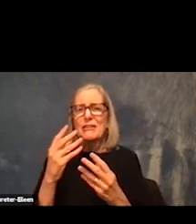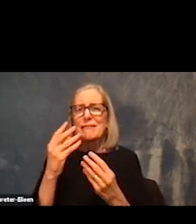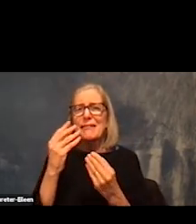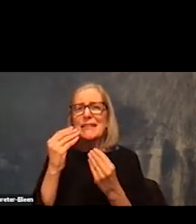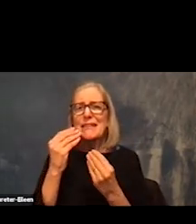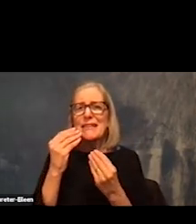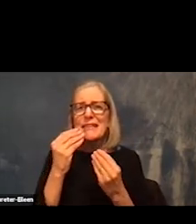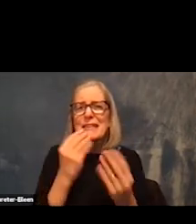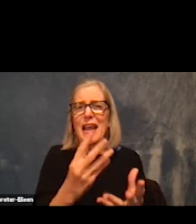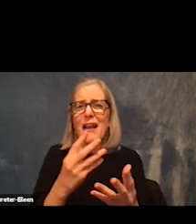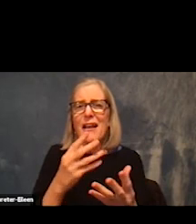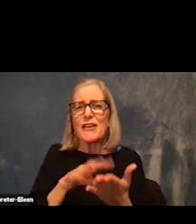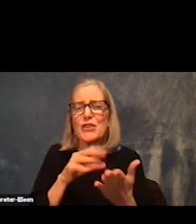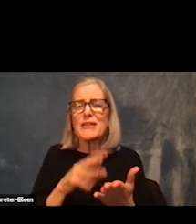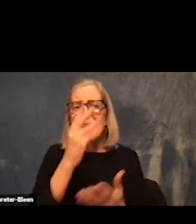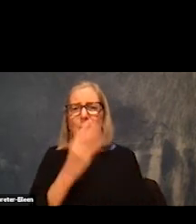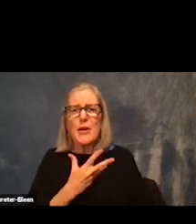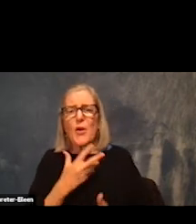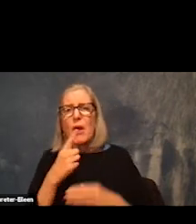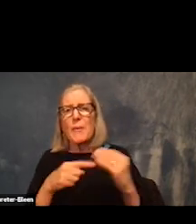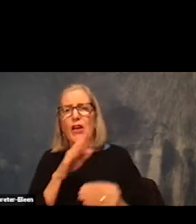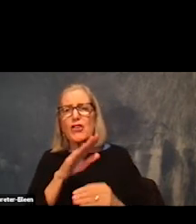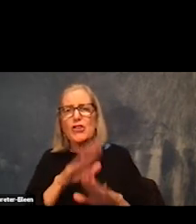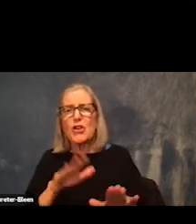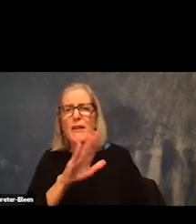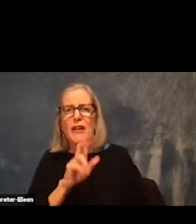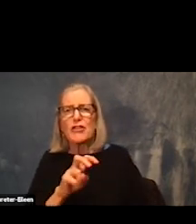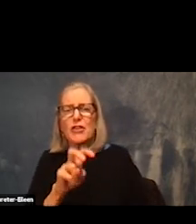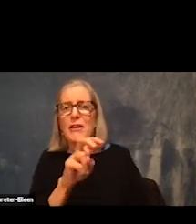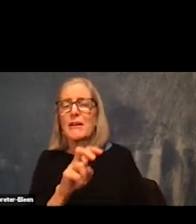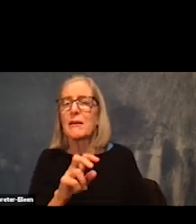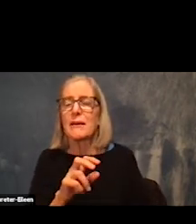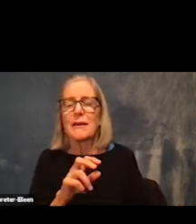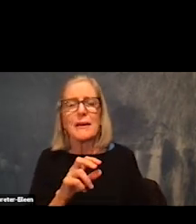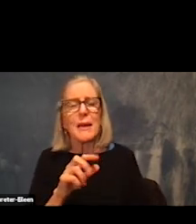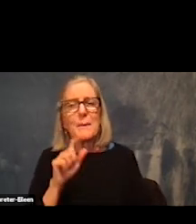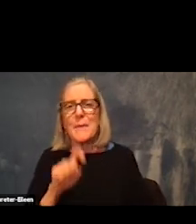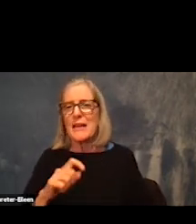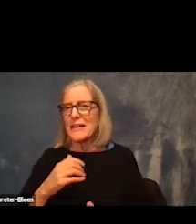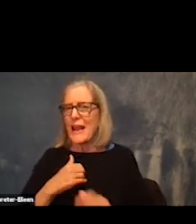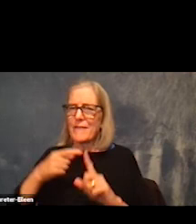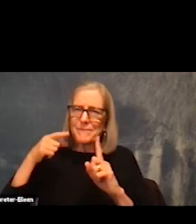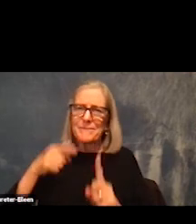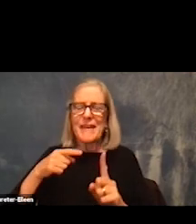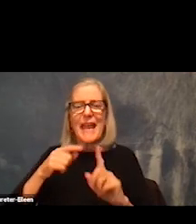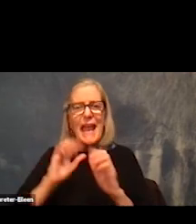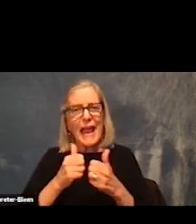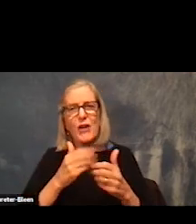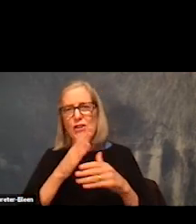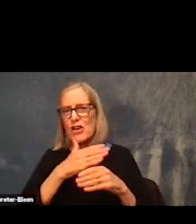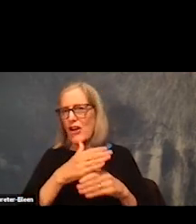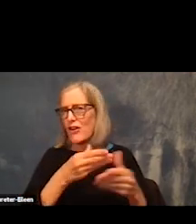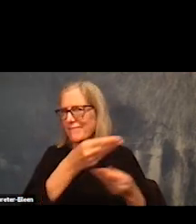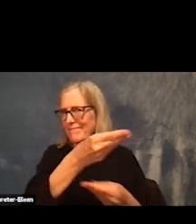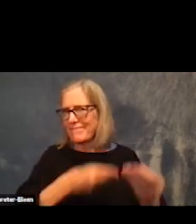journey. Everyone's busy. No matter how well-intentioned, if there's not a routine structure for sharing progress as a two-way street, it